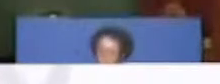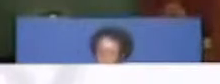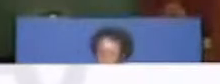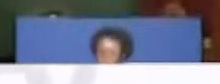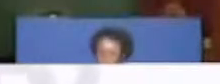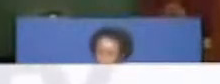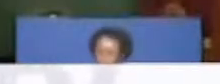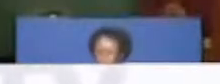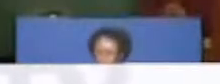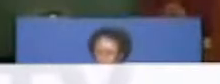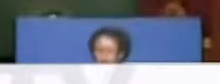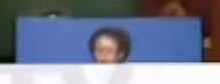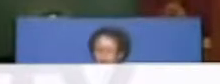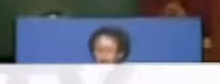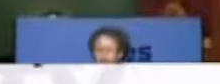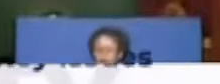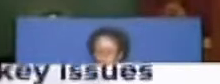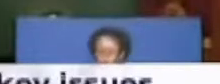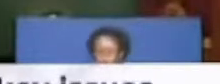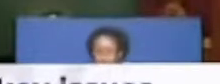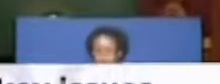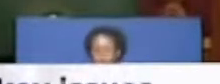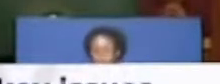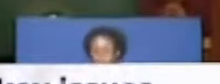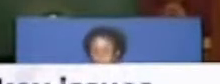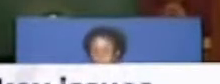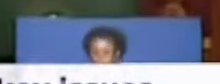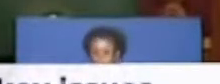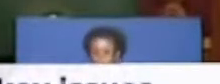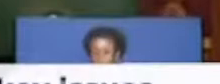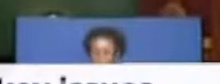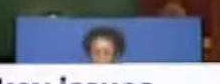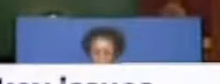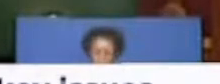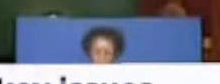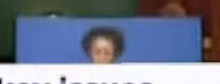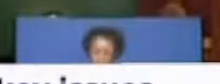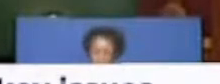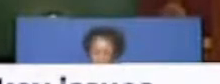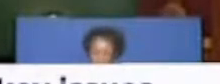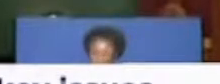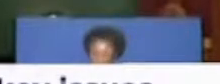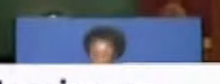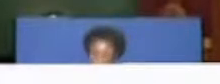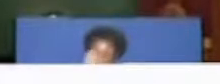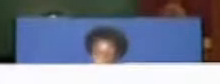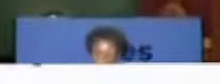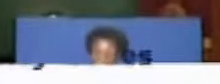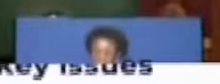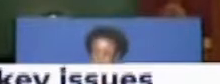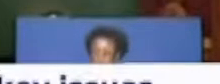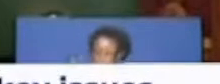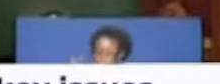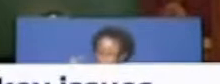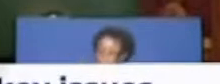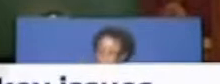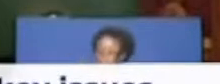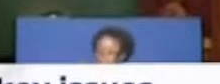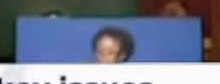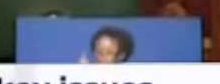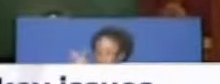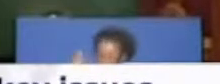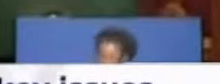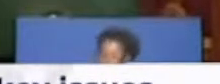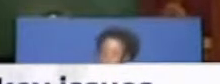and cognizant that the gains stand the risk of being eroded by high energy prices, I am pleased to